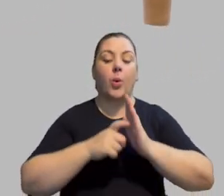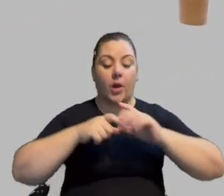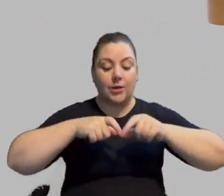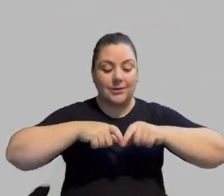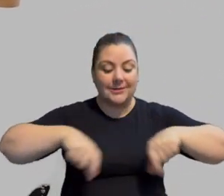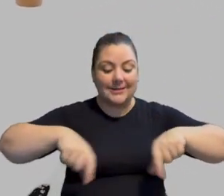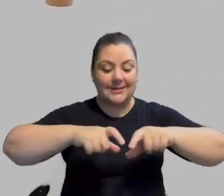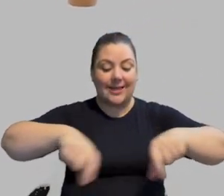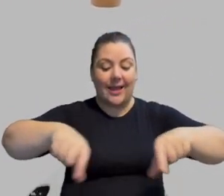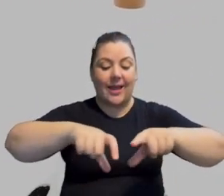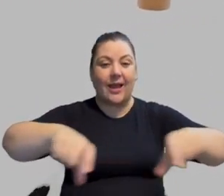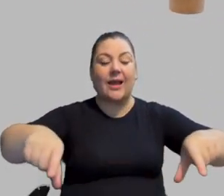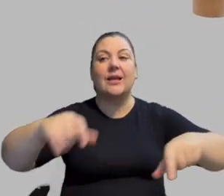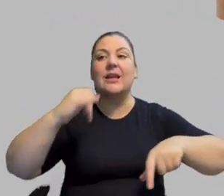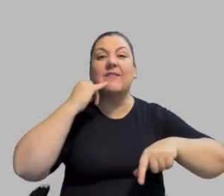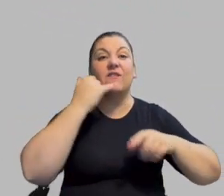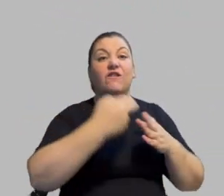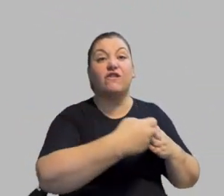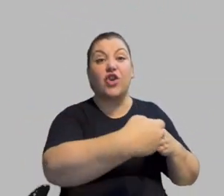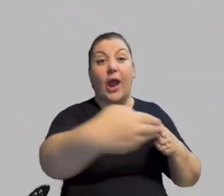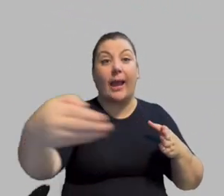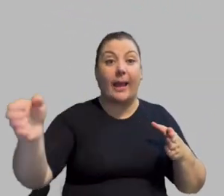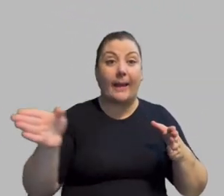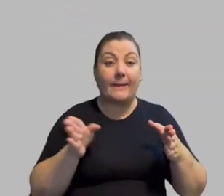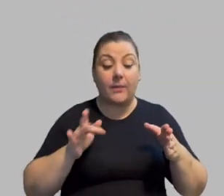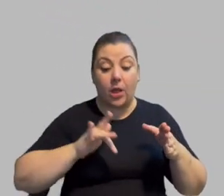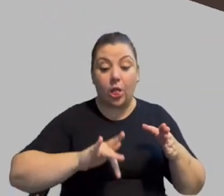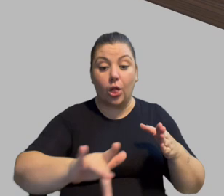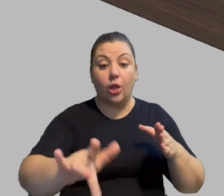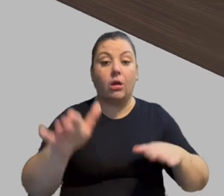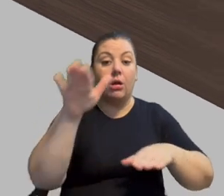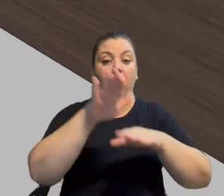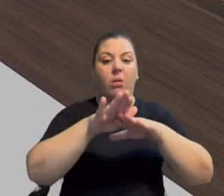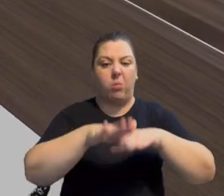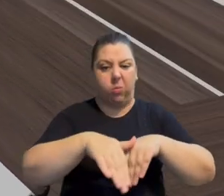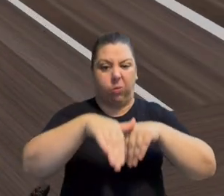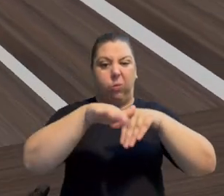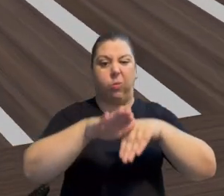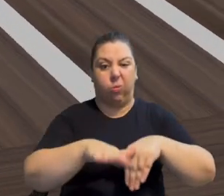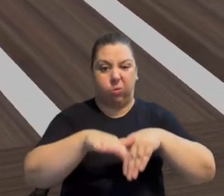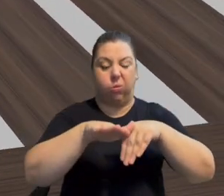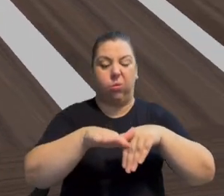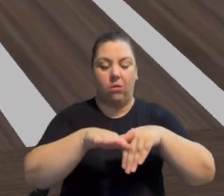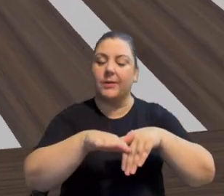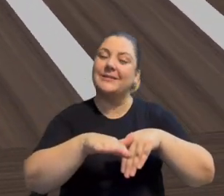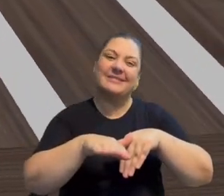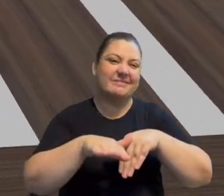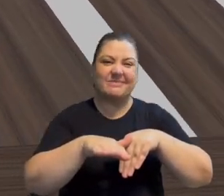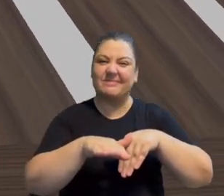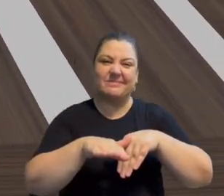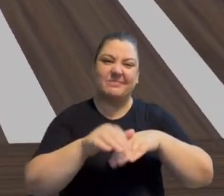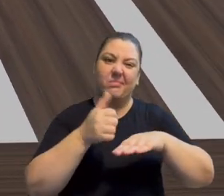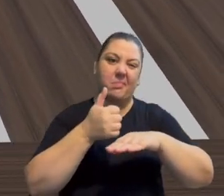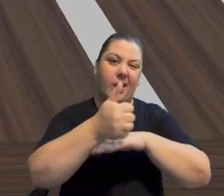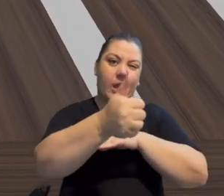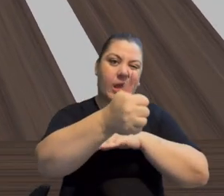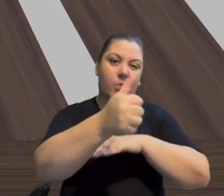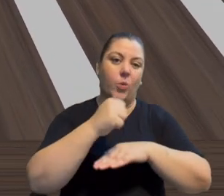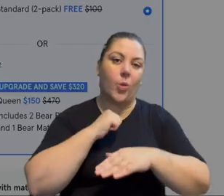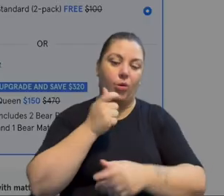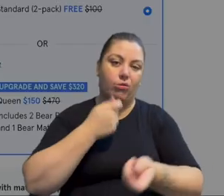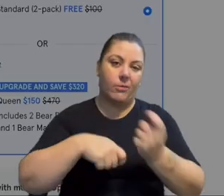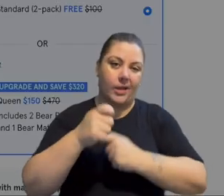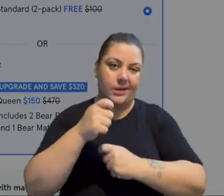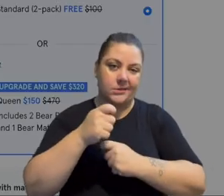far apart. Like if you're just putting it on a frame with nothing in it and it's like bending and things like that, then that might be considered misuse of the